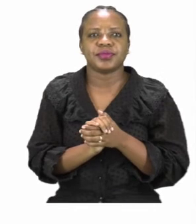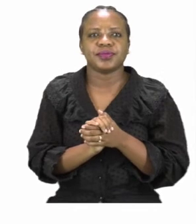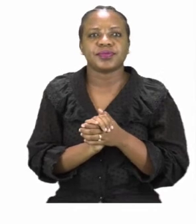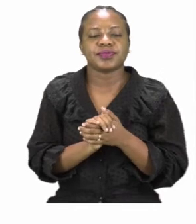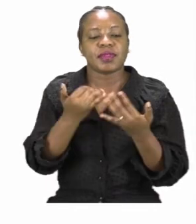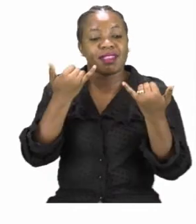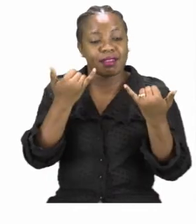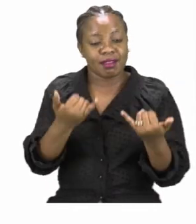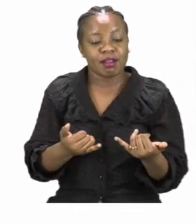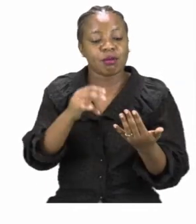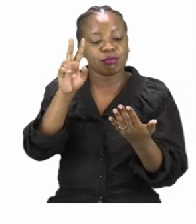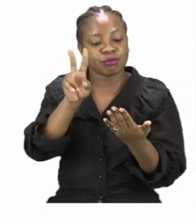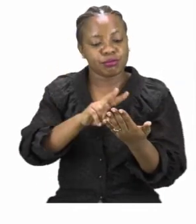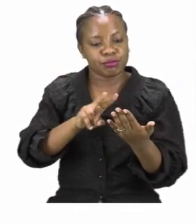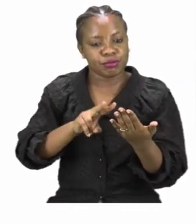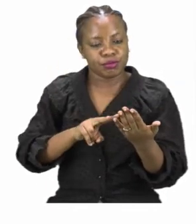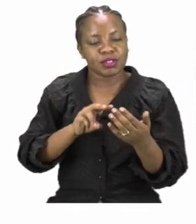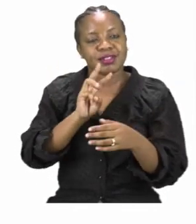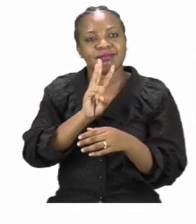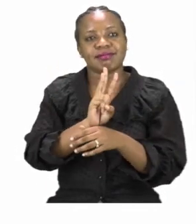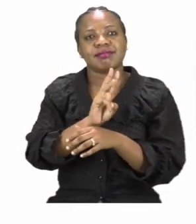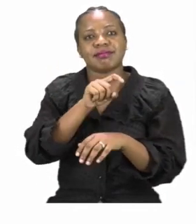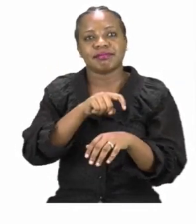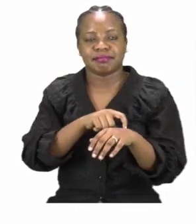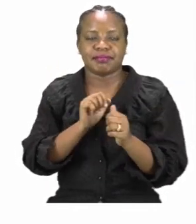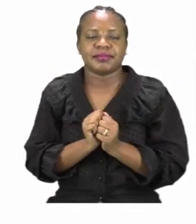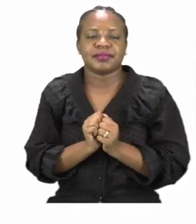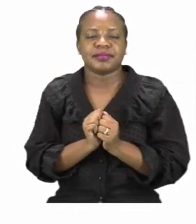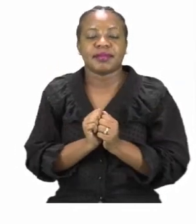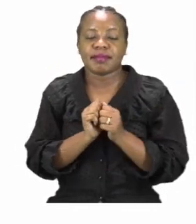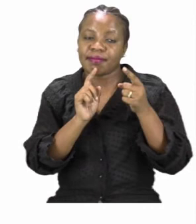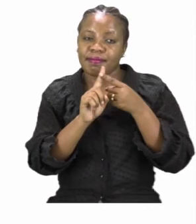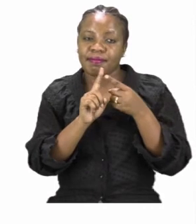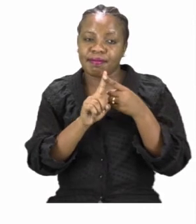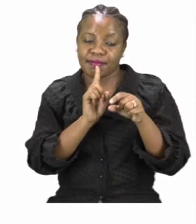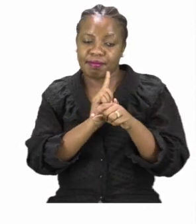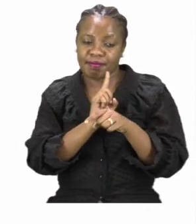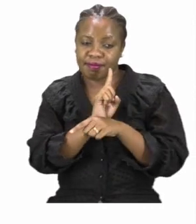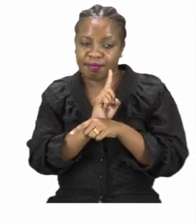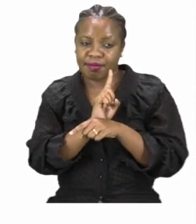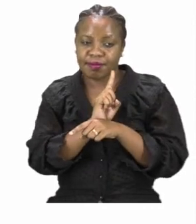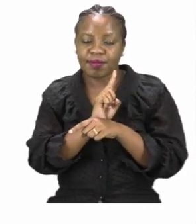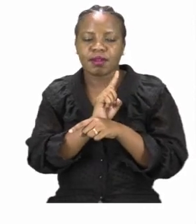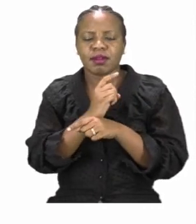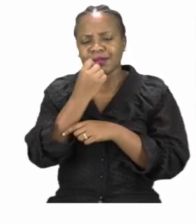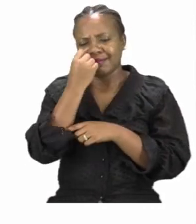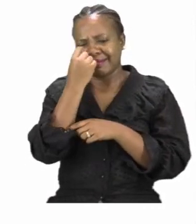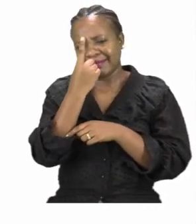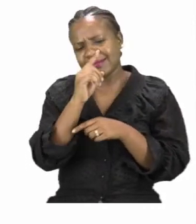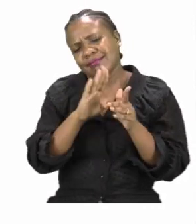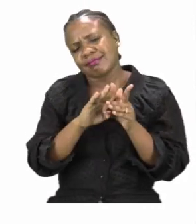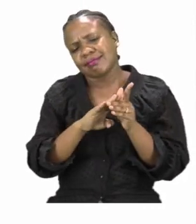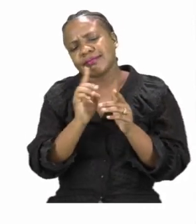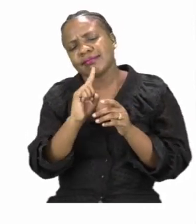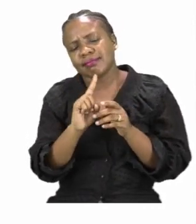comprehension 3 times. The first time is to understand what it is all about. The second time is